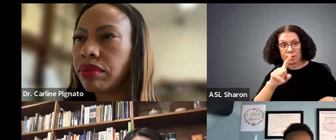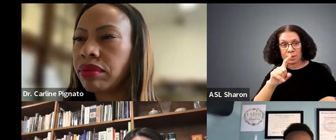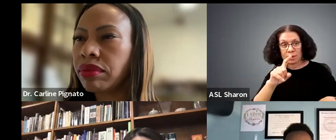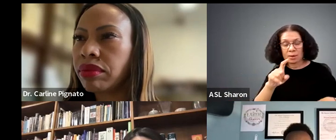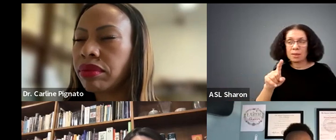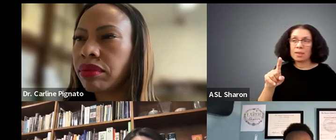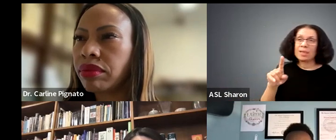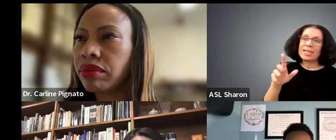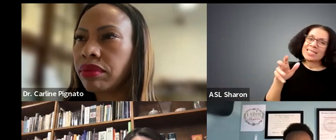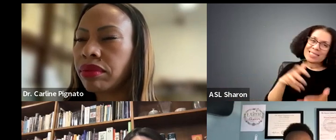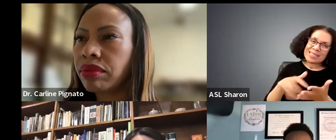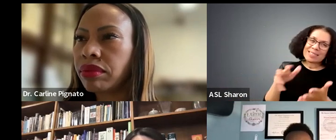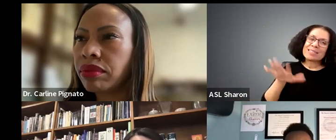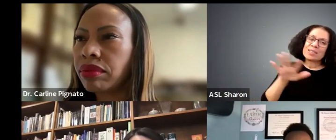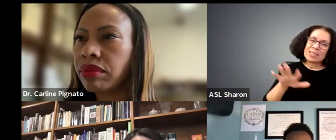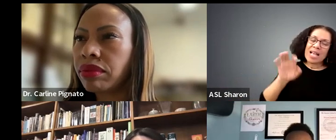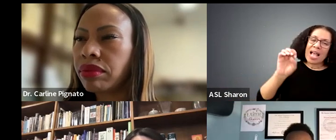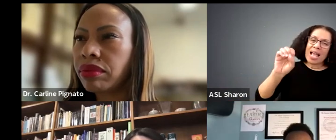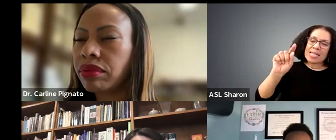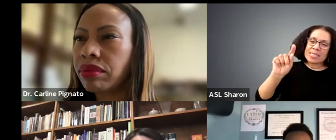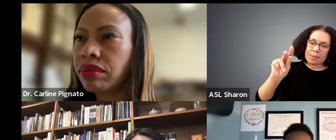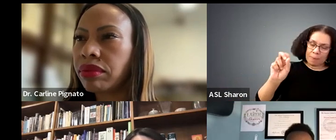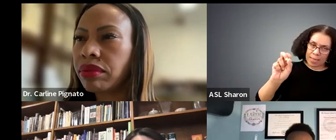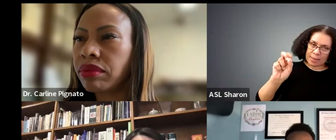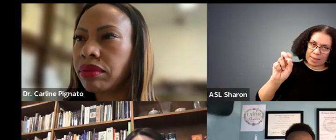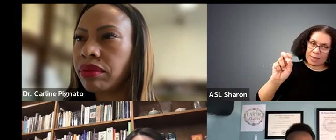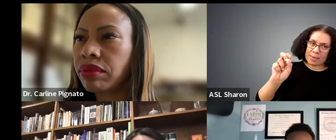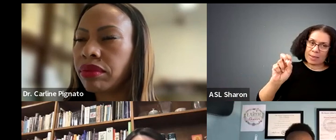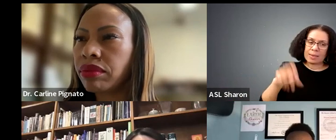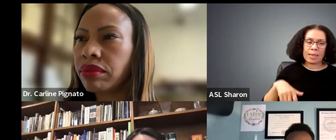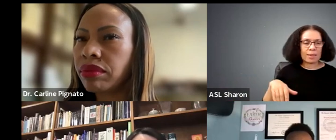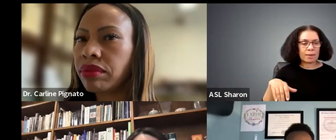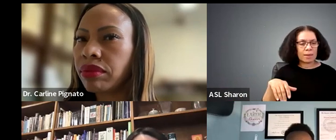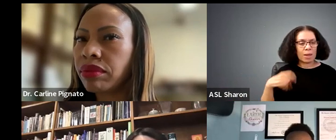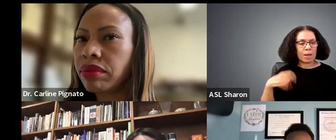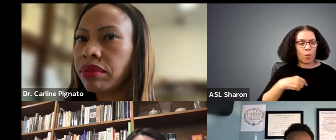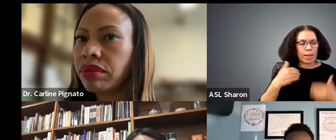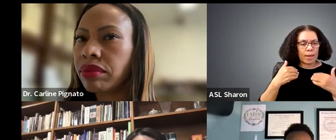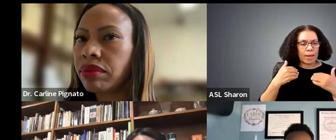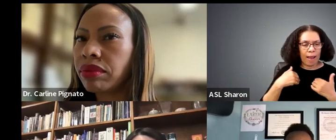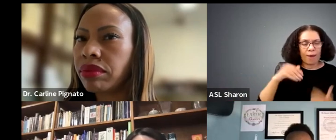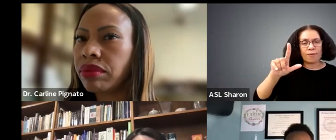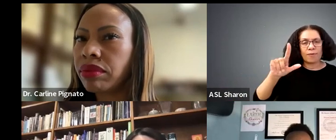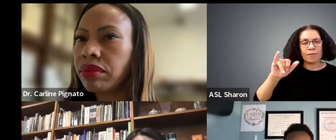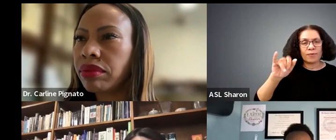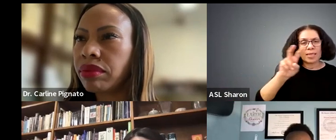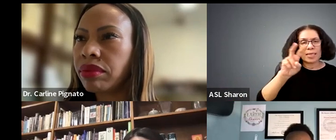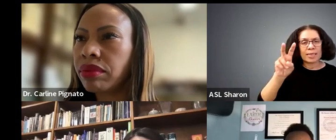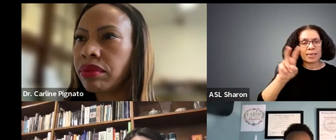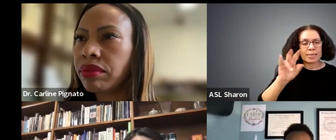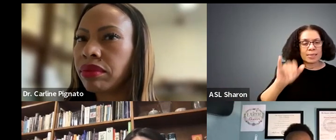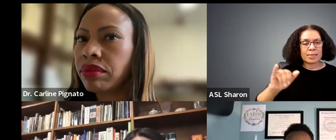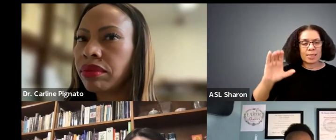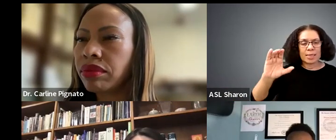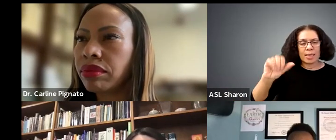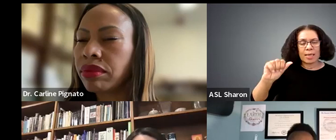Estimate correct. I think so. And we'll make certain that we have Lizzie Carroll, who's our chief of staff here as well. Yes. Make certain that JG knows what's being